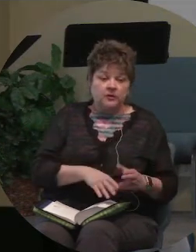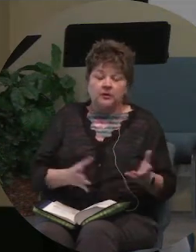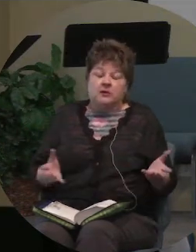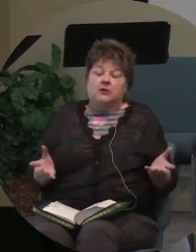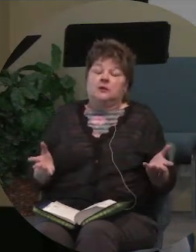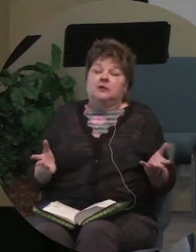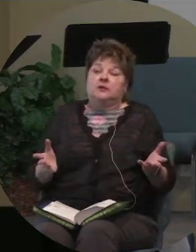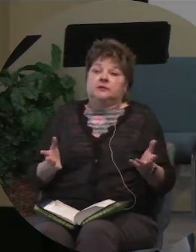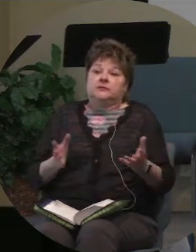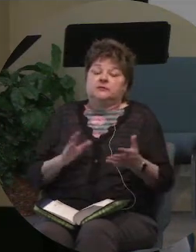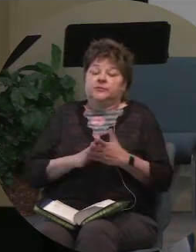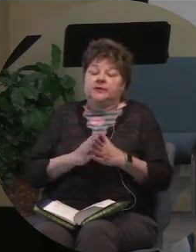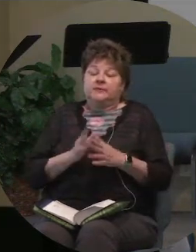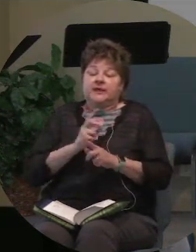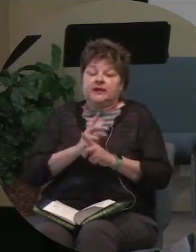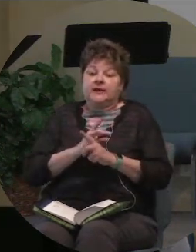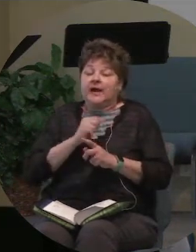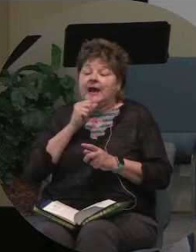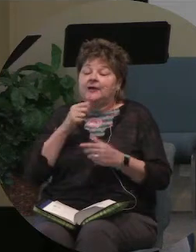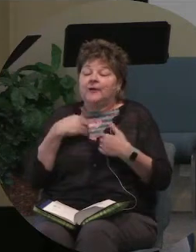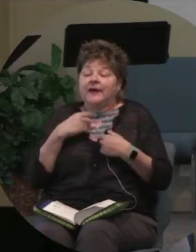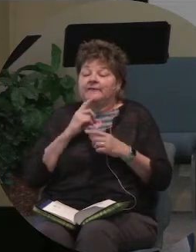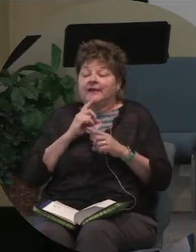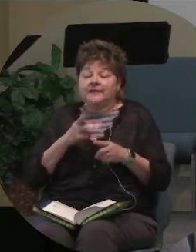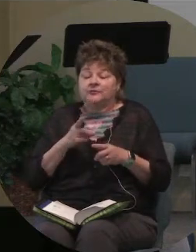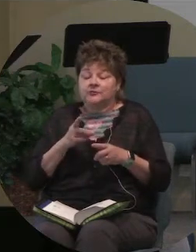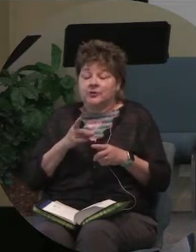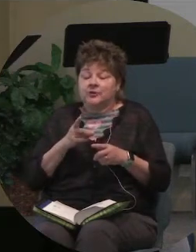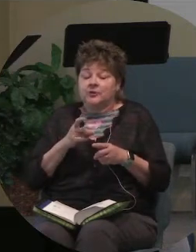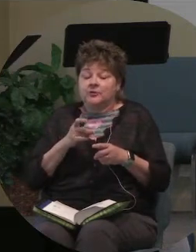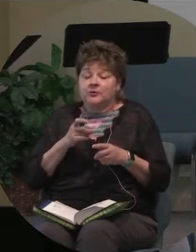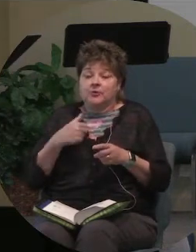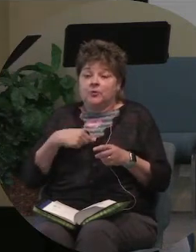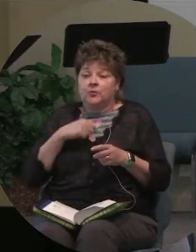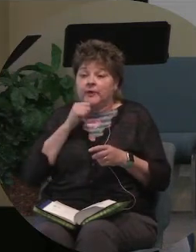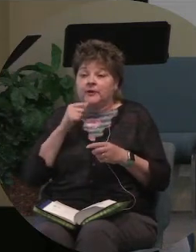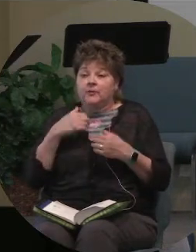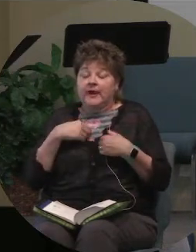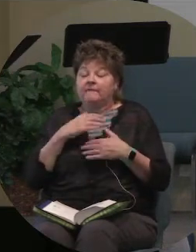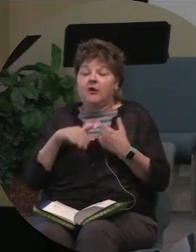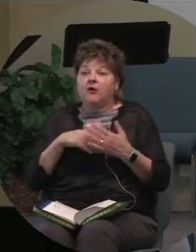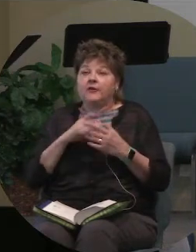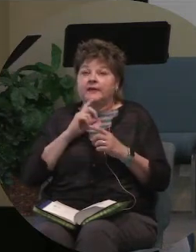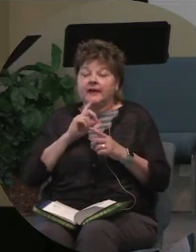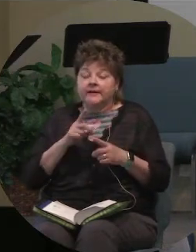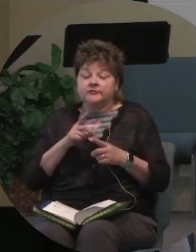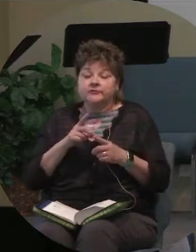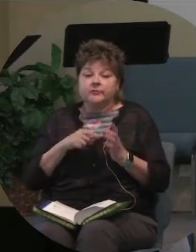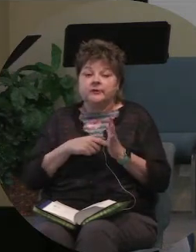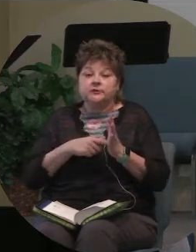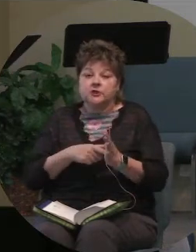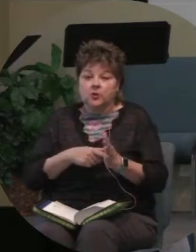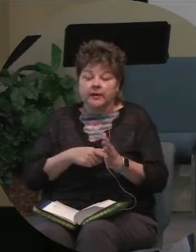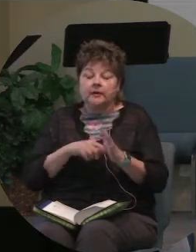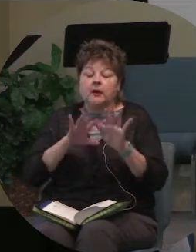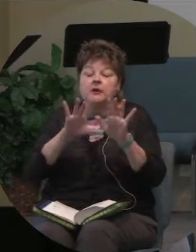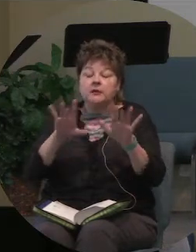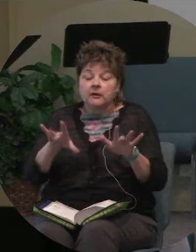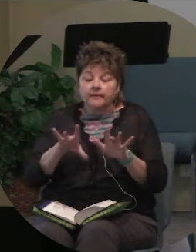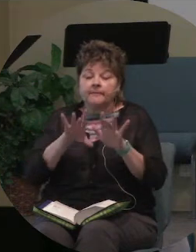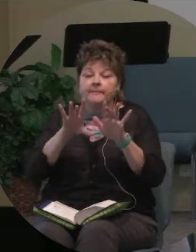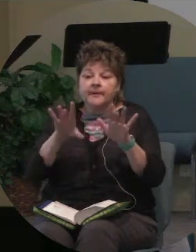Just being kind. I don't have the answers. We don't have all the answers, but displaying compassion, displaying and